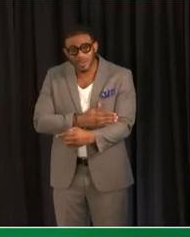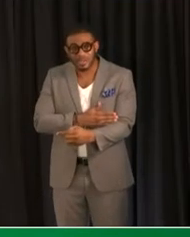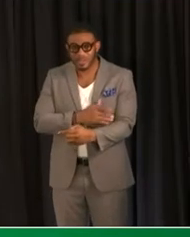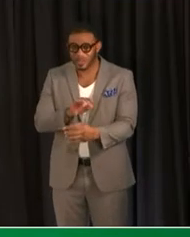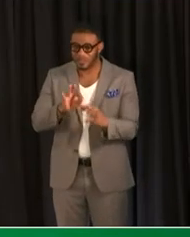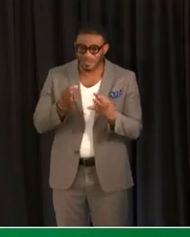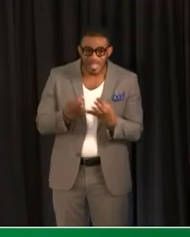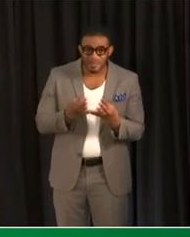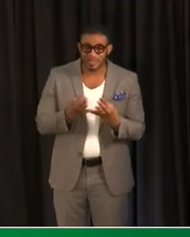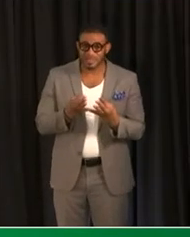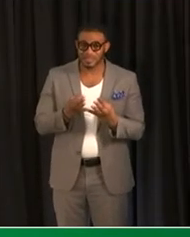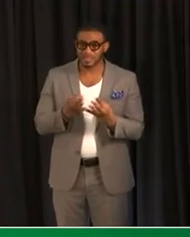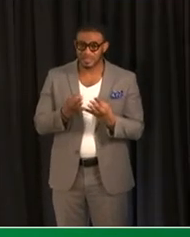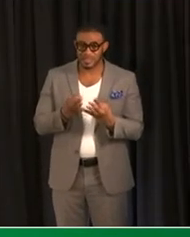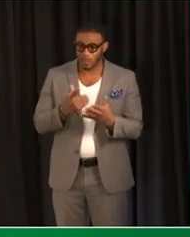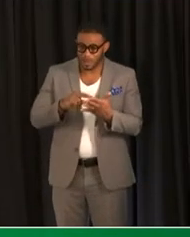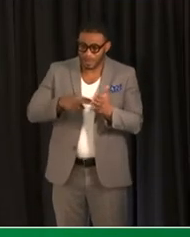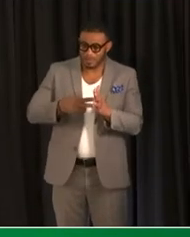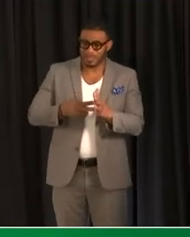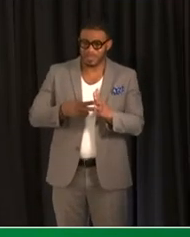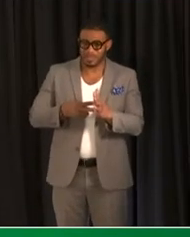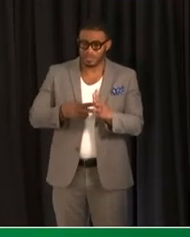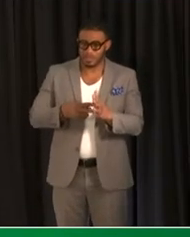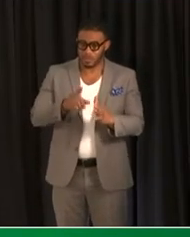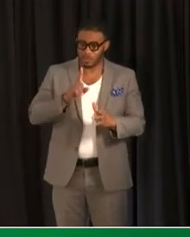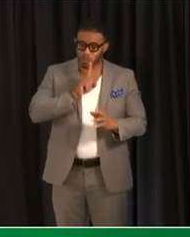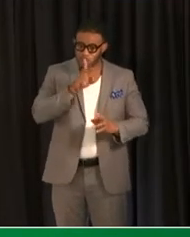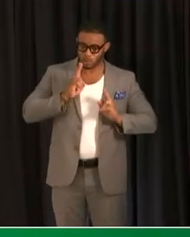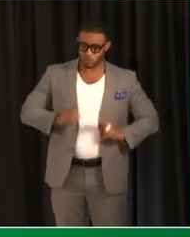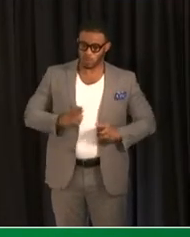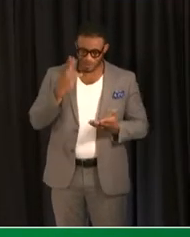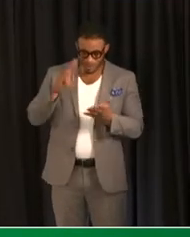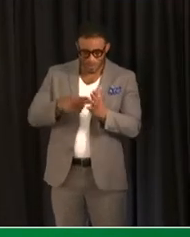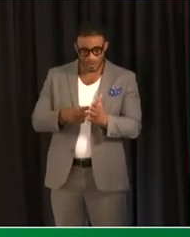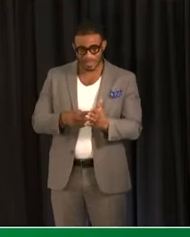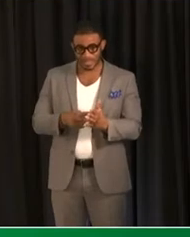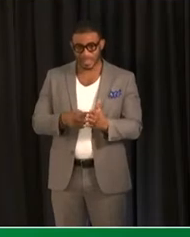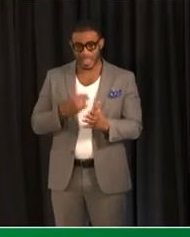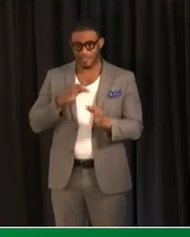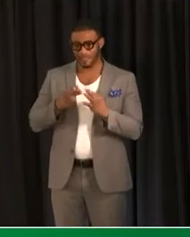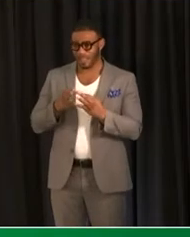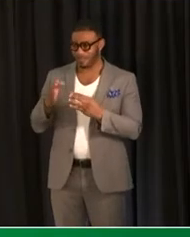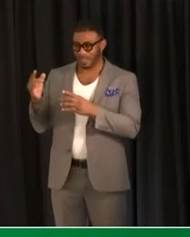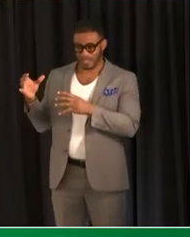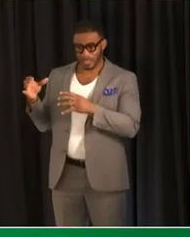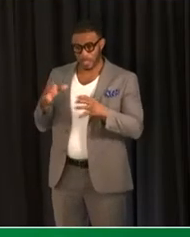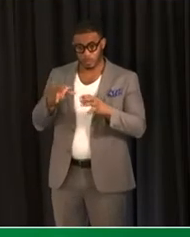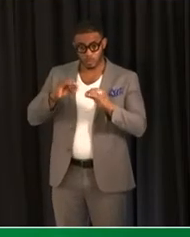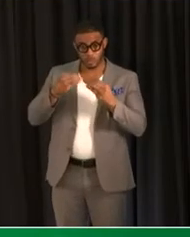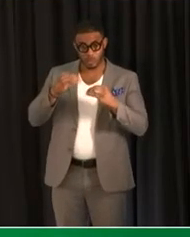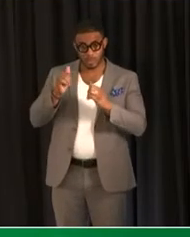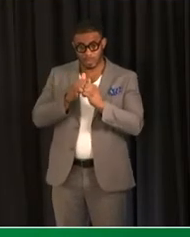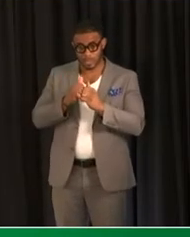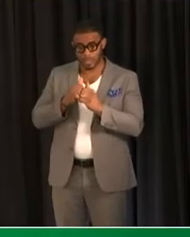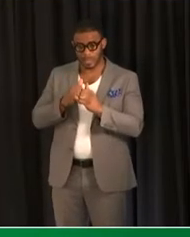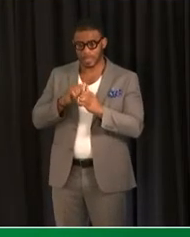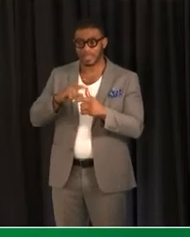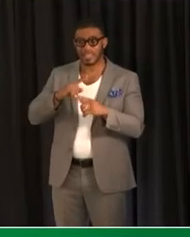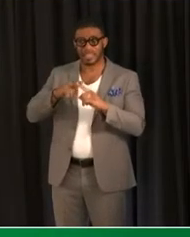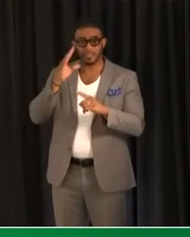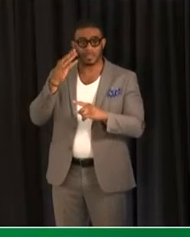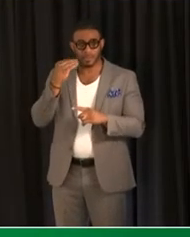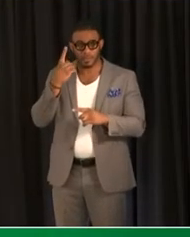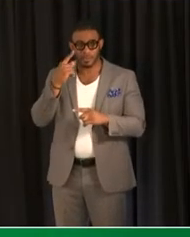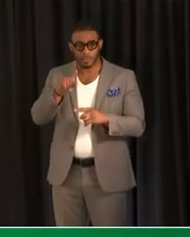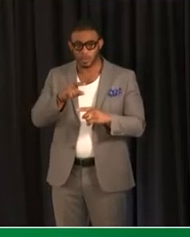your daughter, your family, and what it means too to even just to have families come to the store together, and how that's a